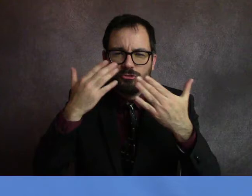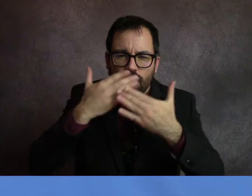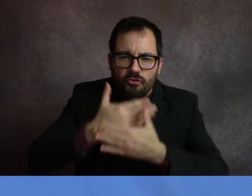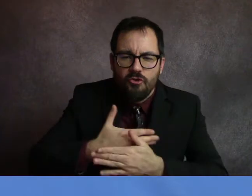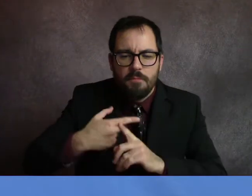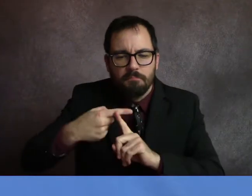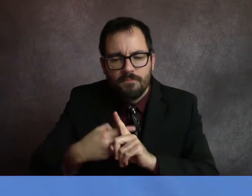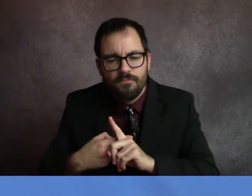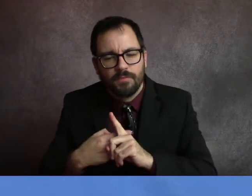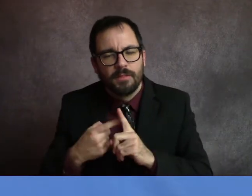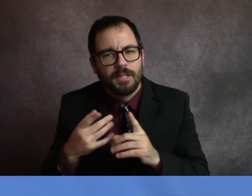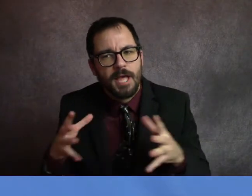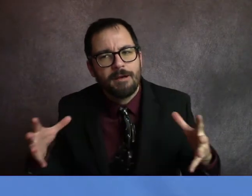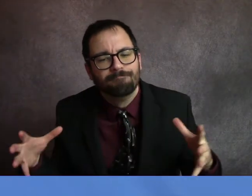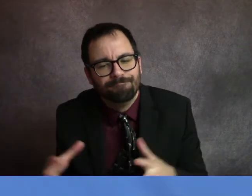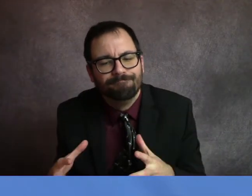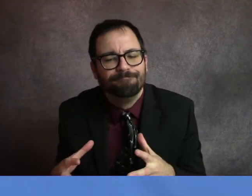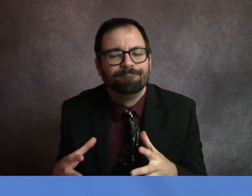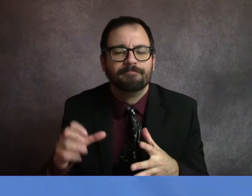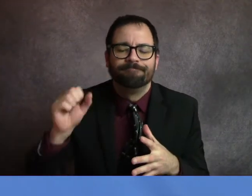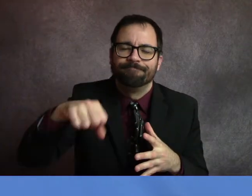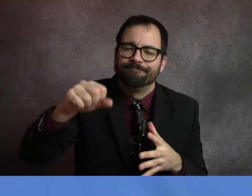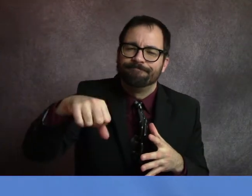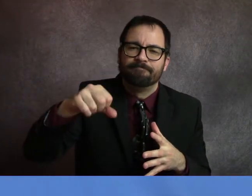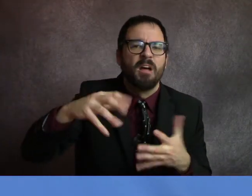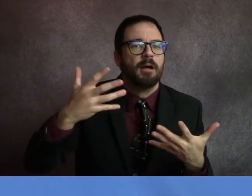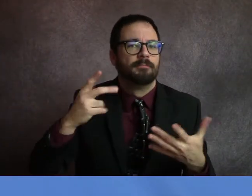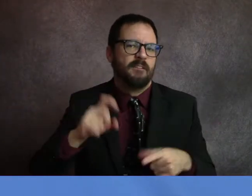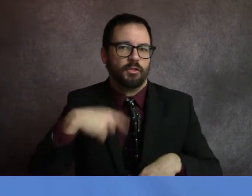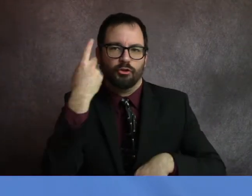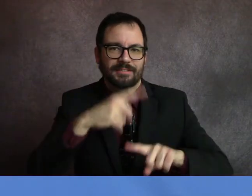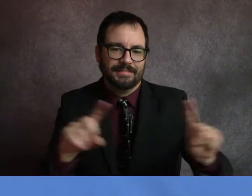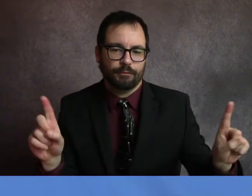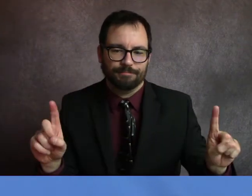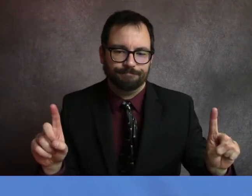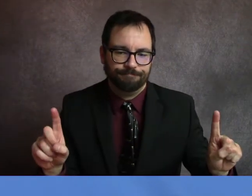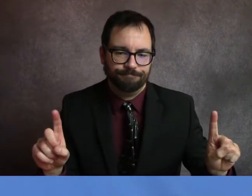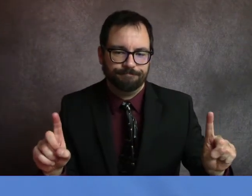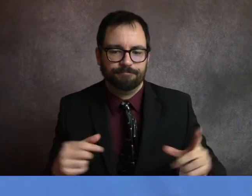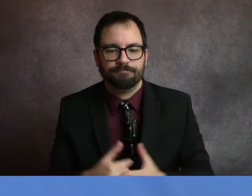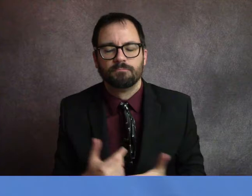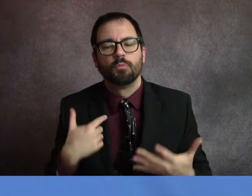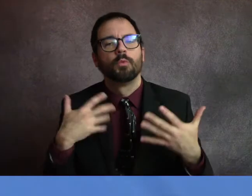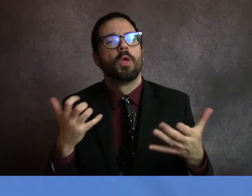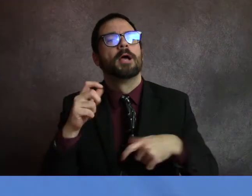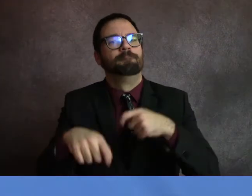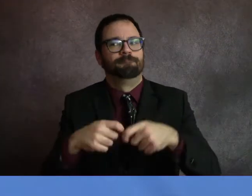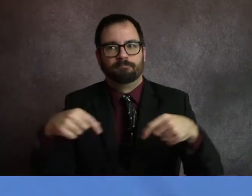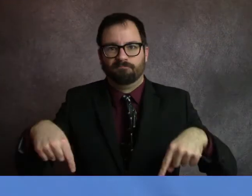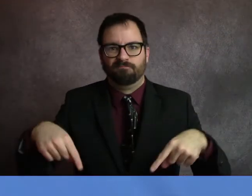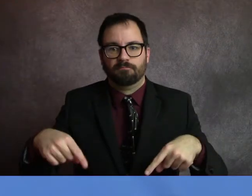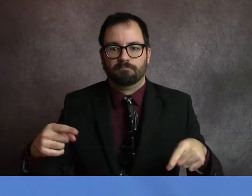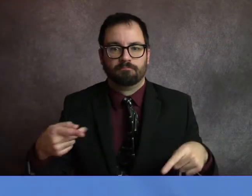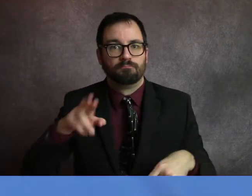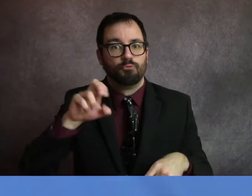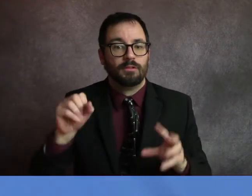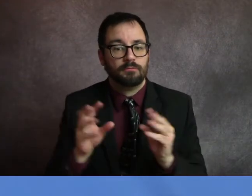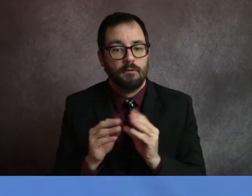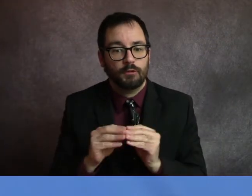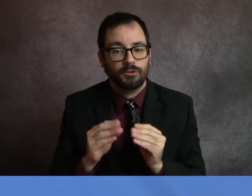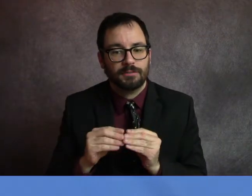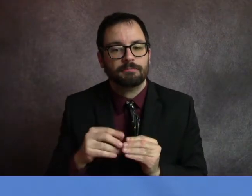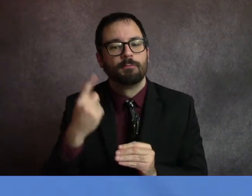on this year more than ever before, only in different ways. I do want to end the press conference on a positive note because it seems like I'm all doom and gloom